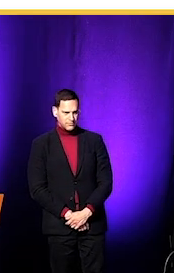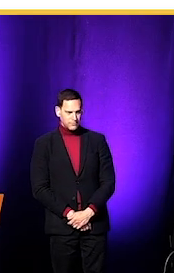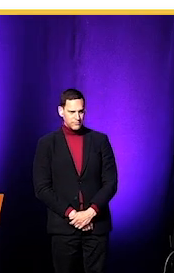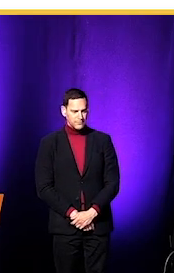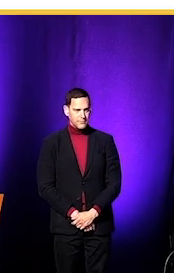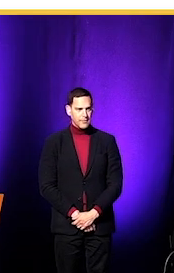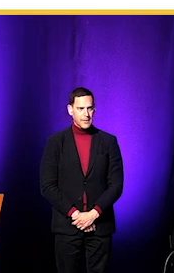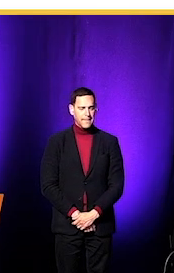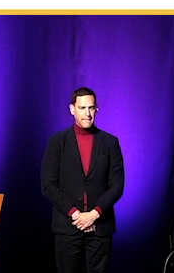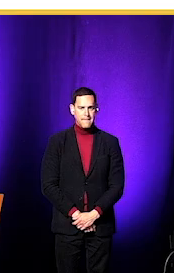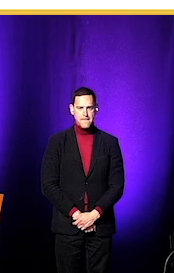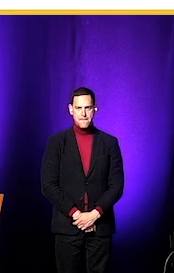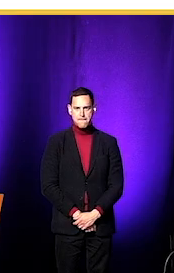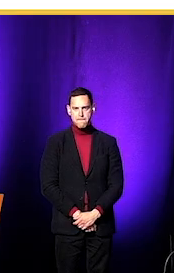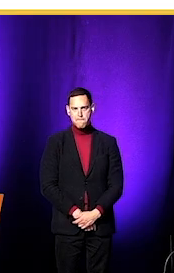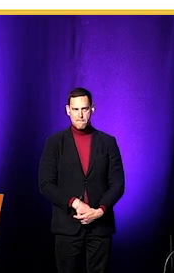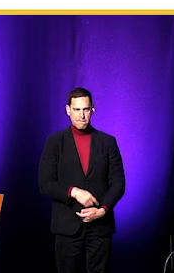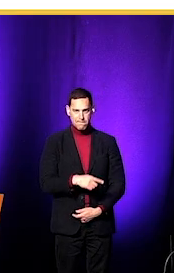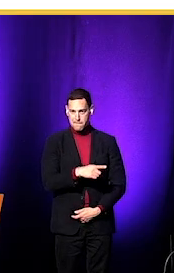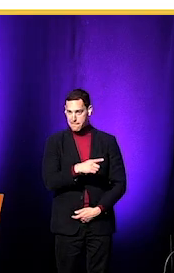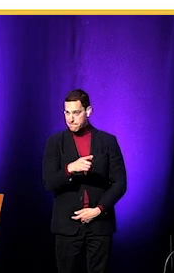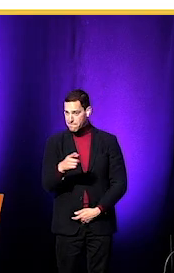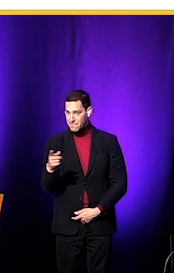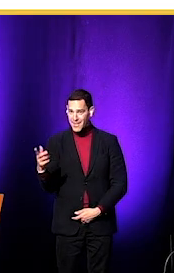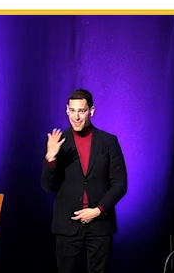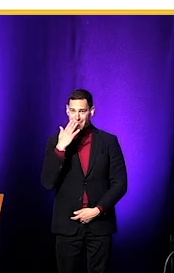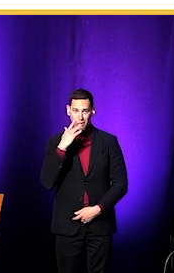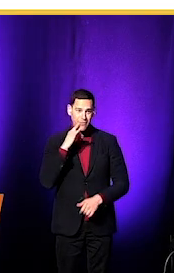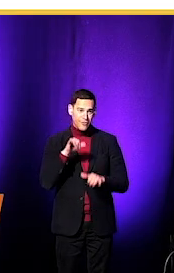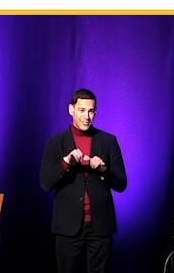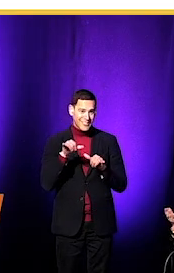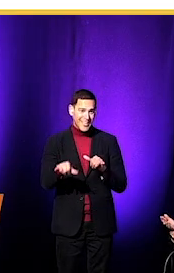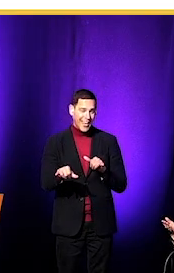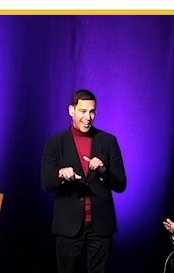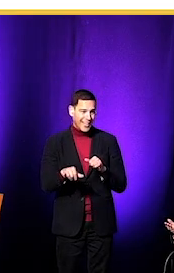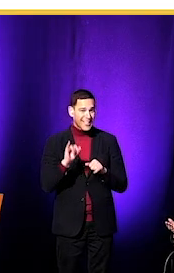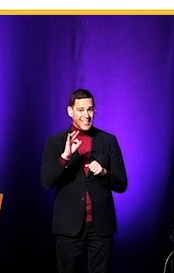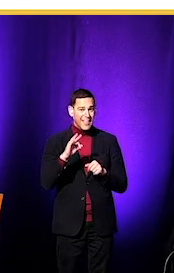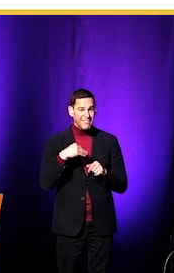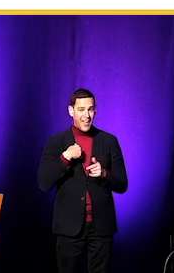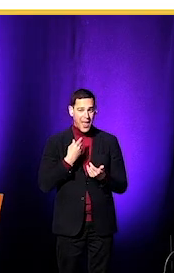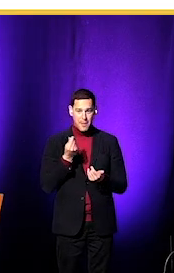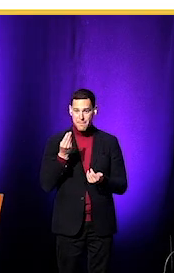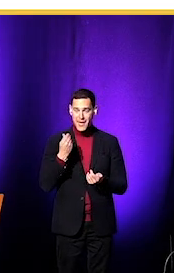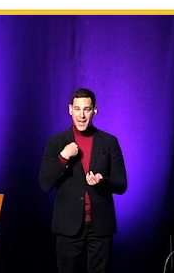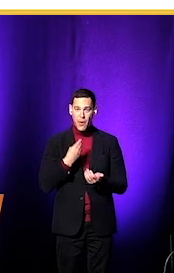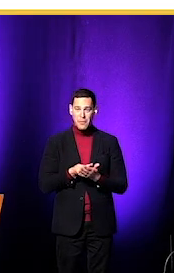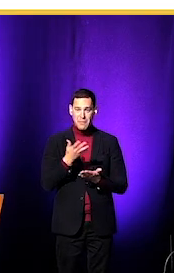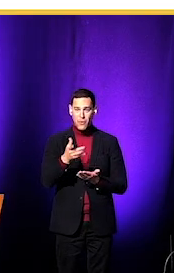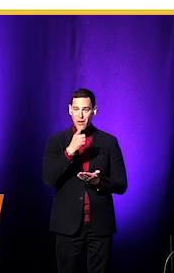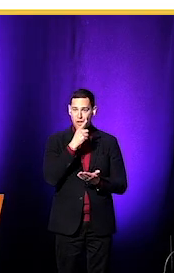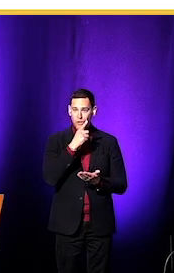Oh, you guys have been so good at staying here. If I had money, I'd buy you all lunch, but I don't. looks like